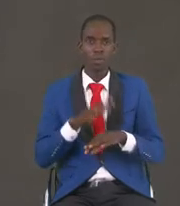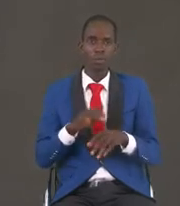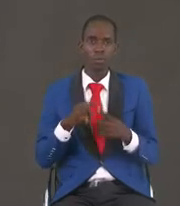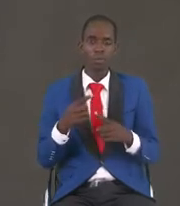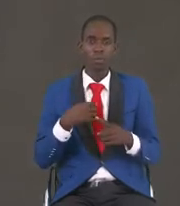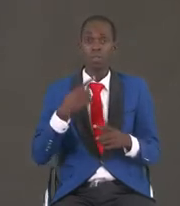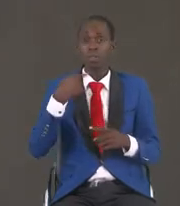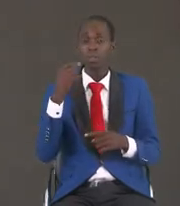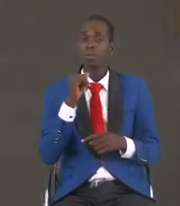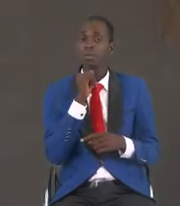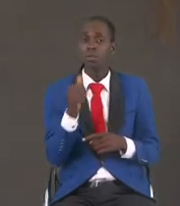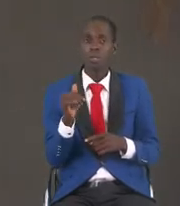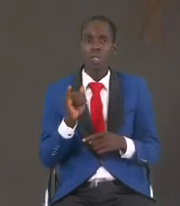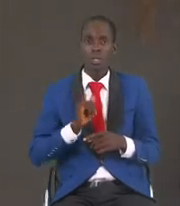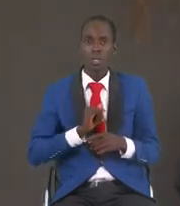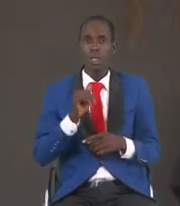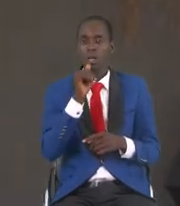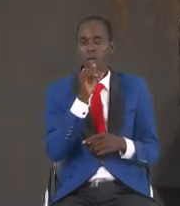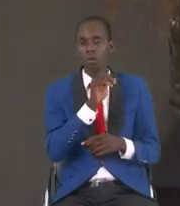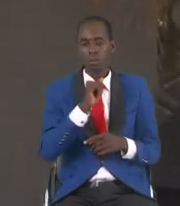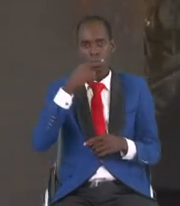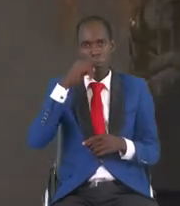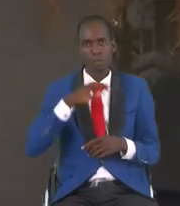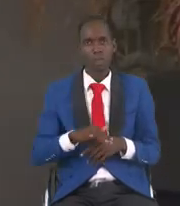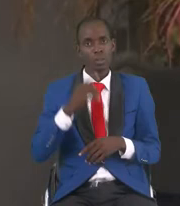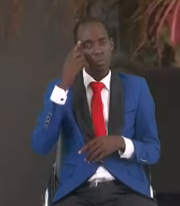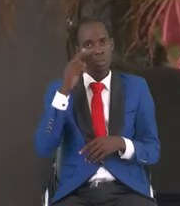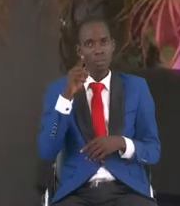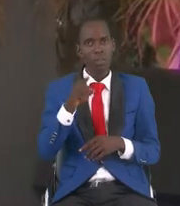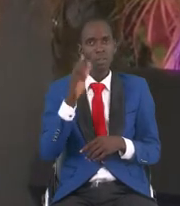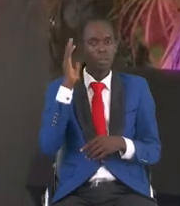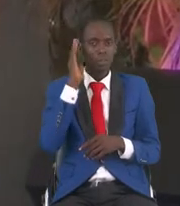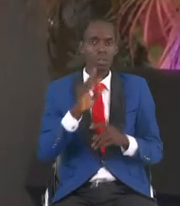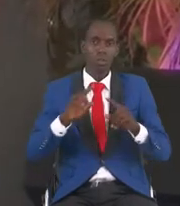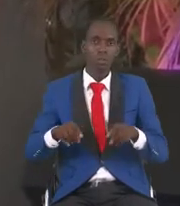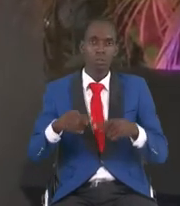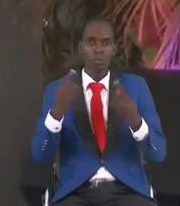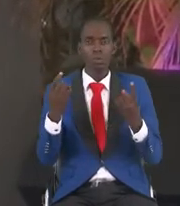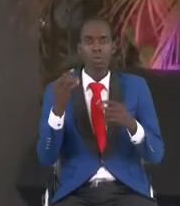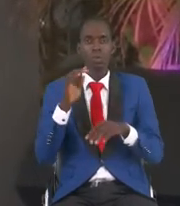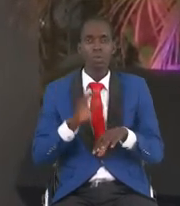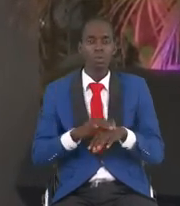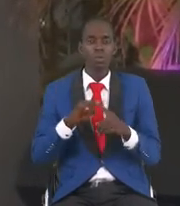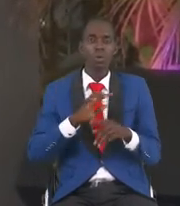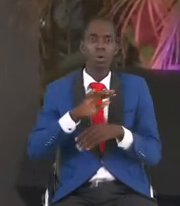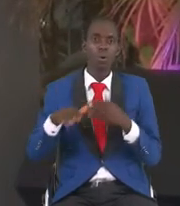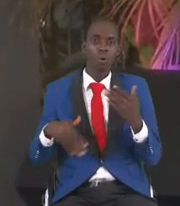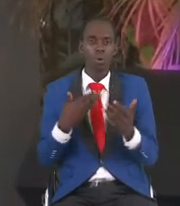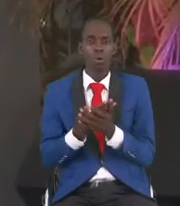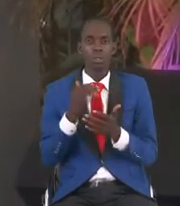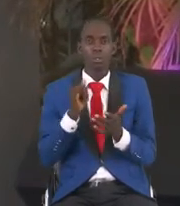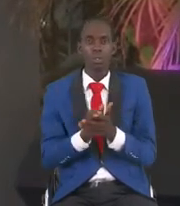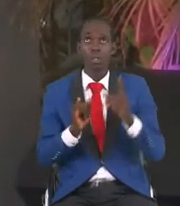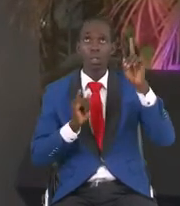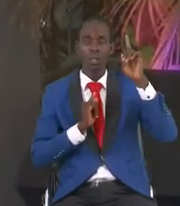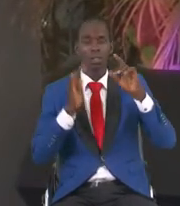not, I am a child, for thou shalt go to all that I shall send